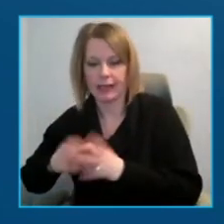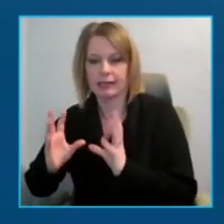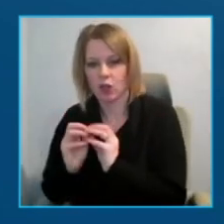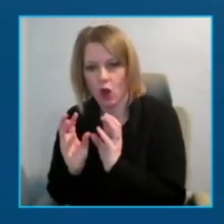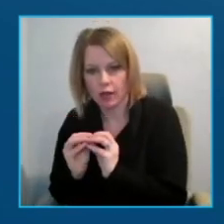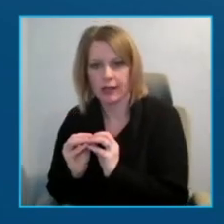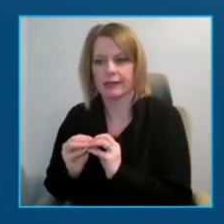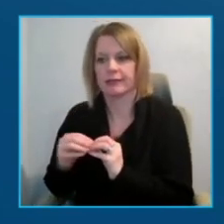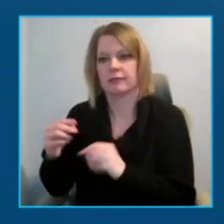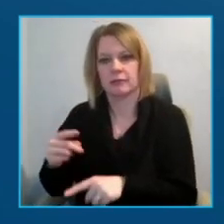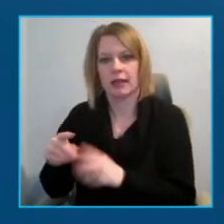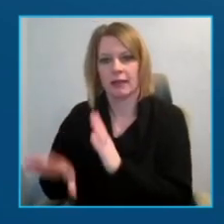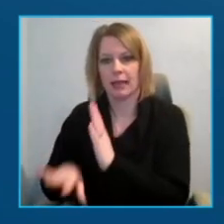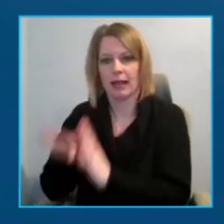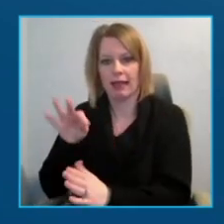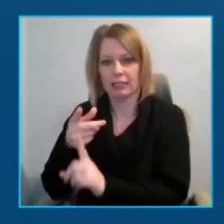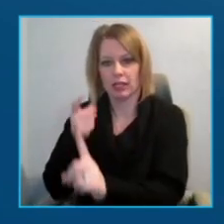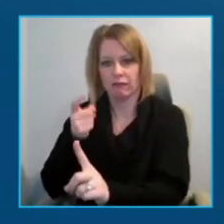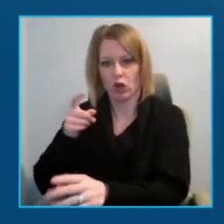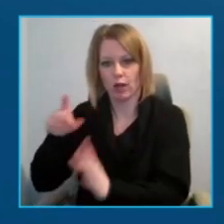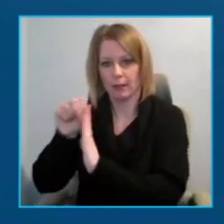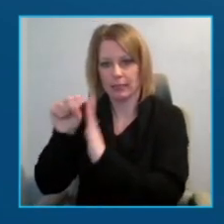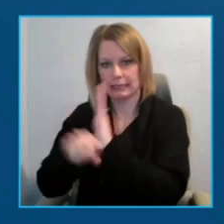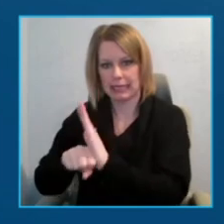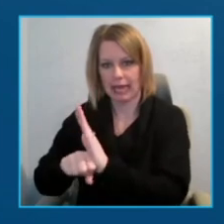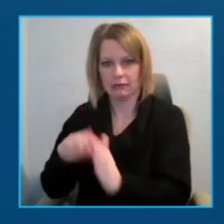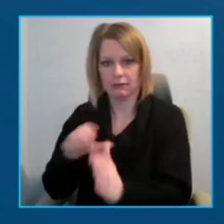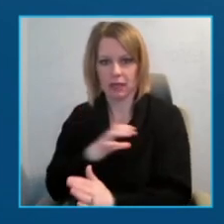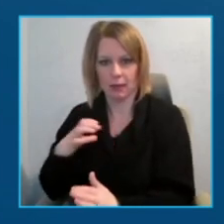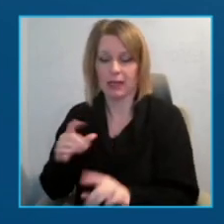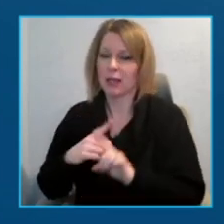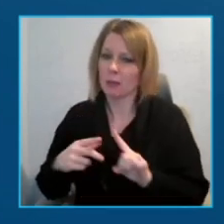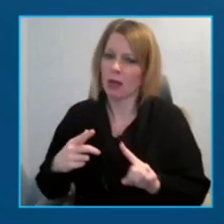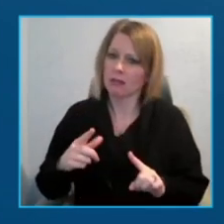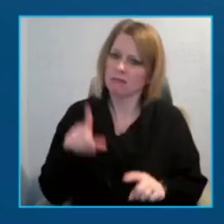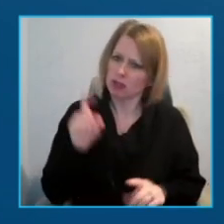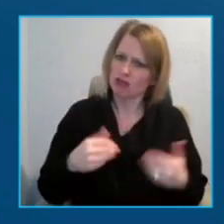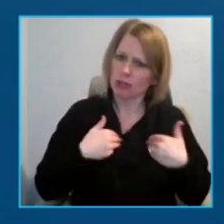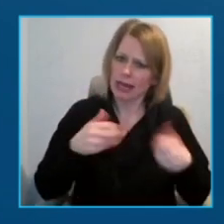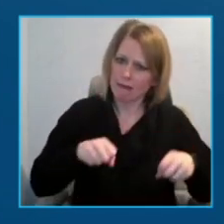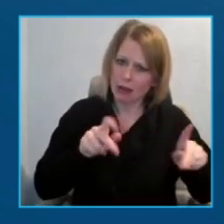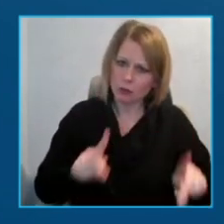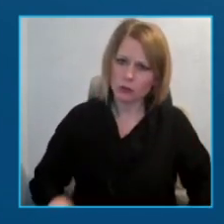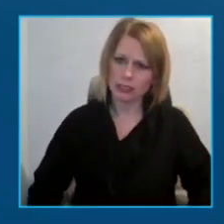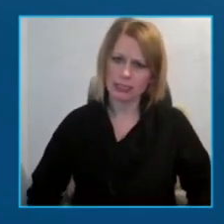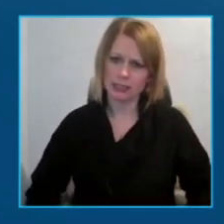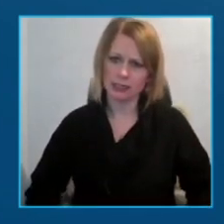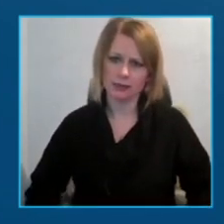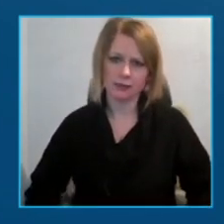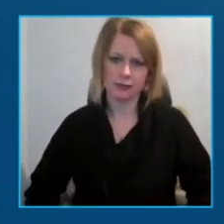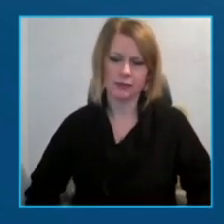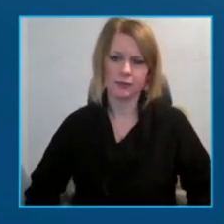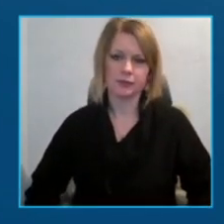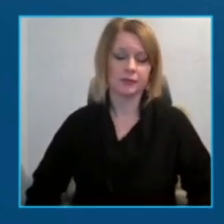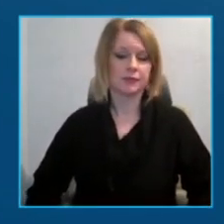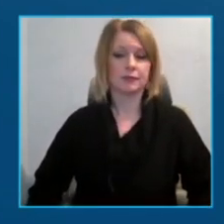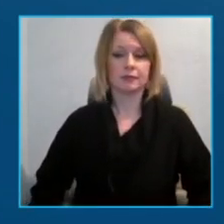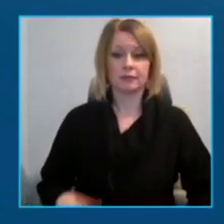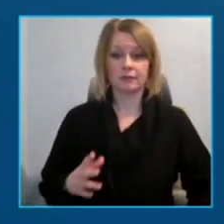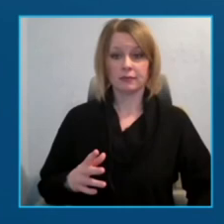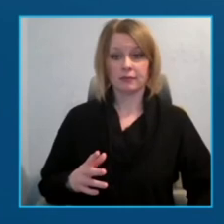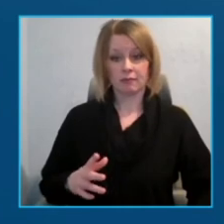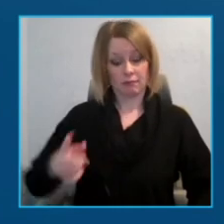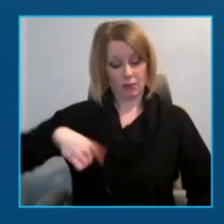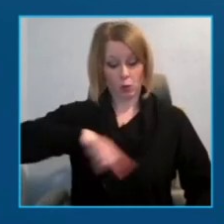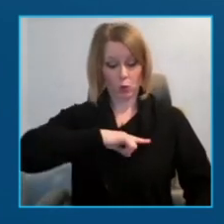elected by the state committee. And they should have that opportunity. But I think